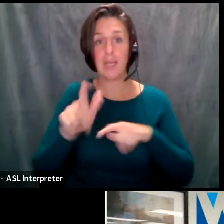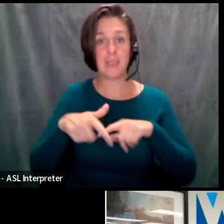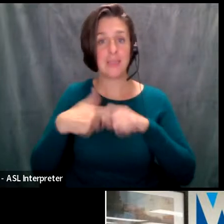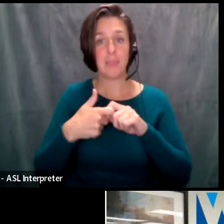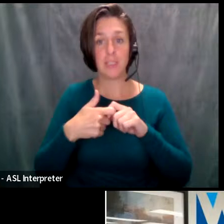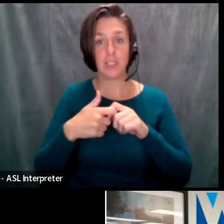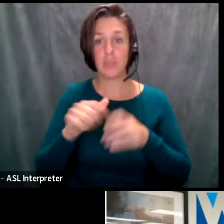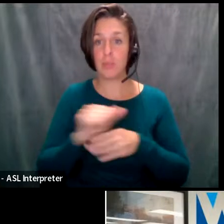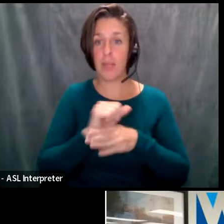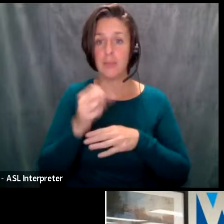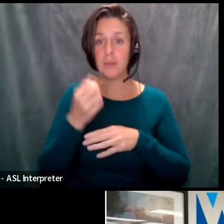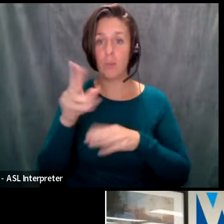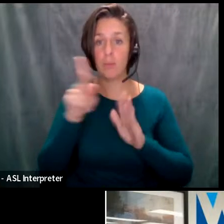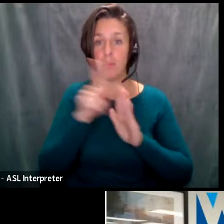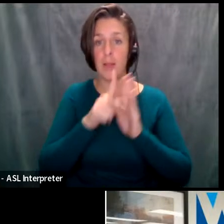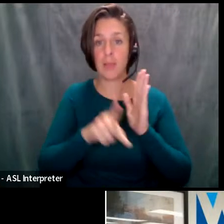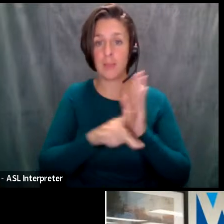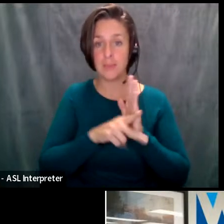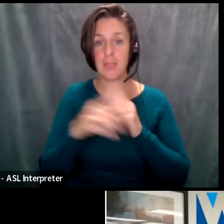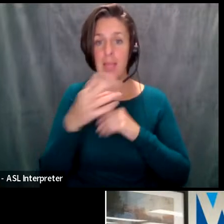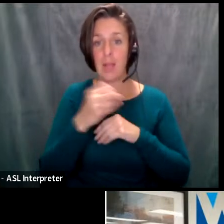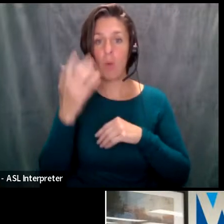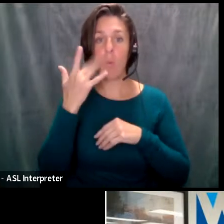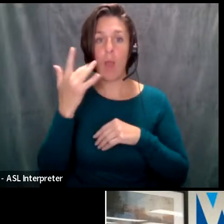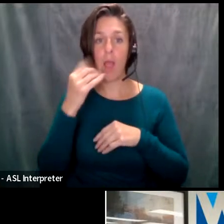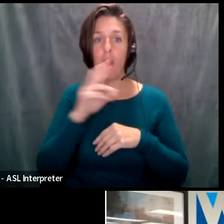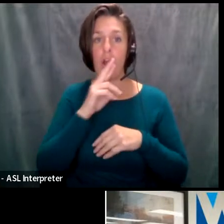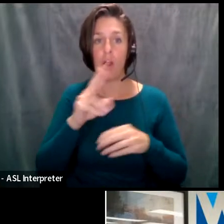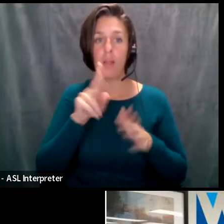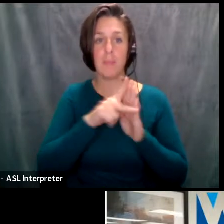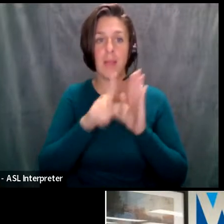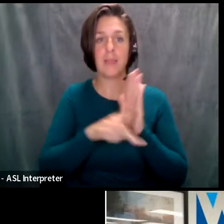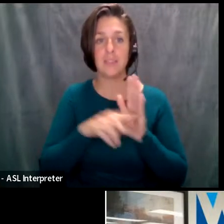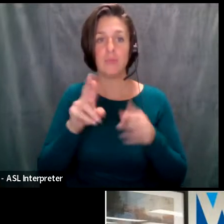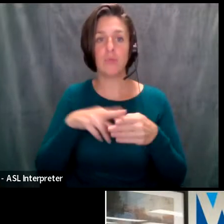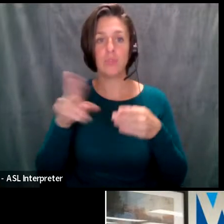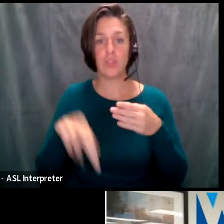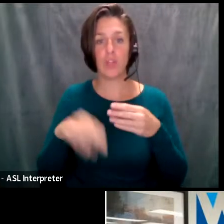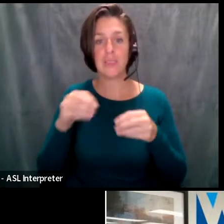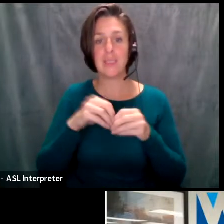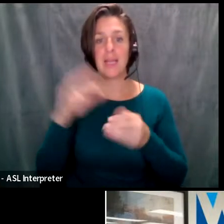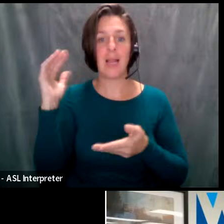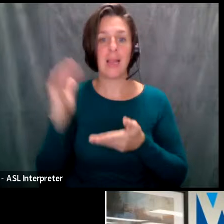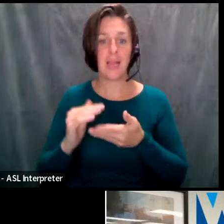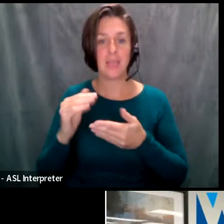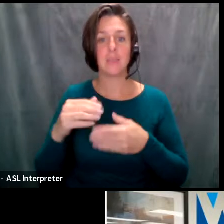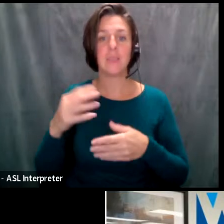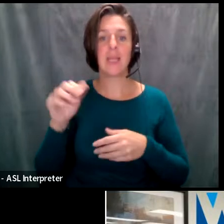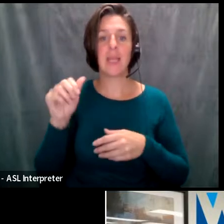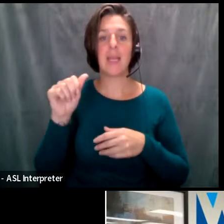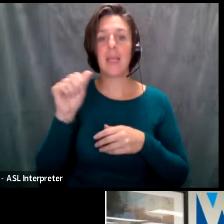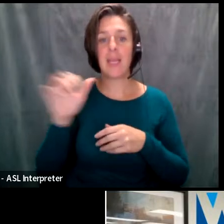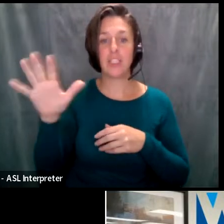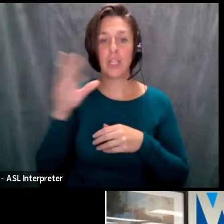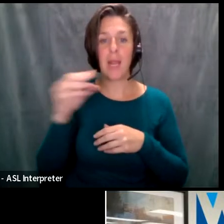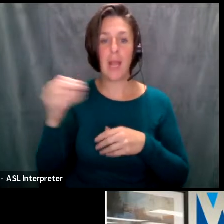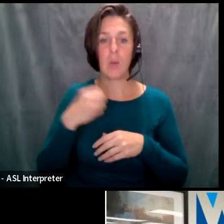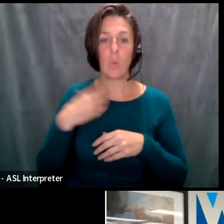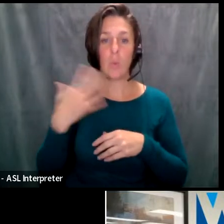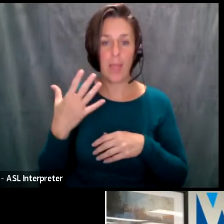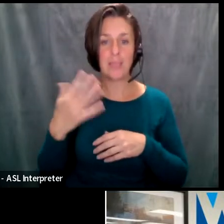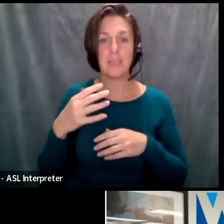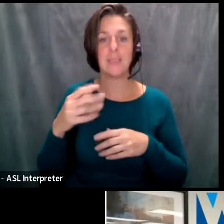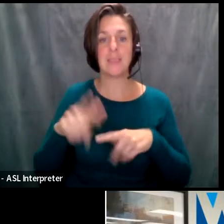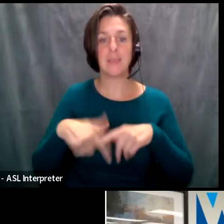or policies? And why are the policies resulting in less Asian and white suspensions and more suspensions of youth of